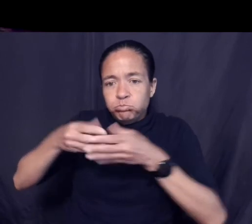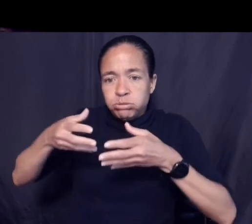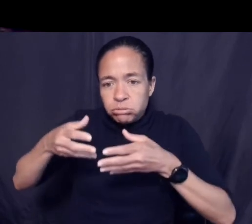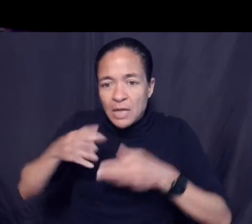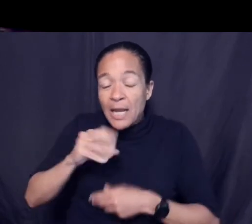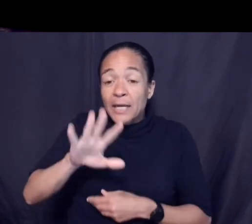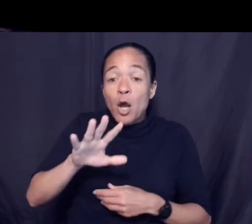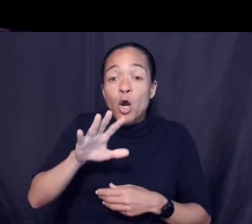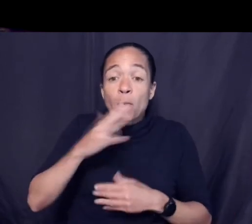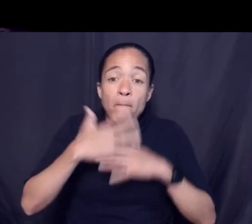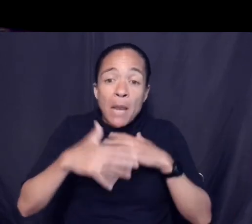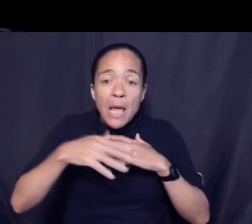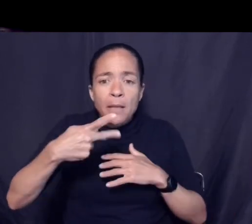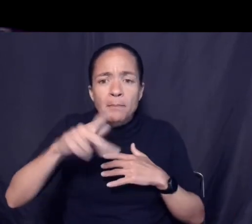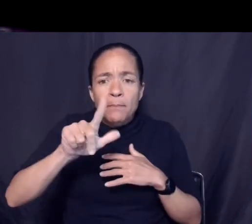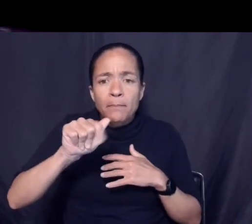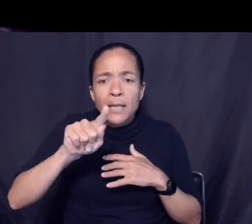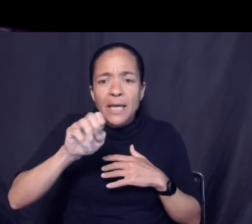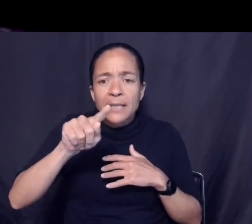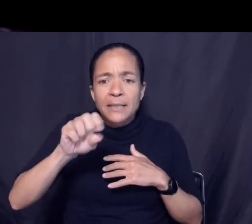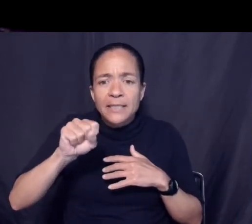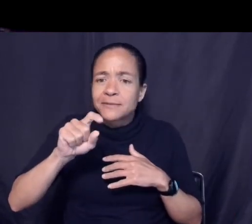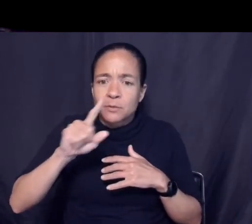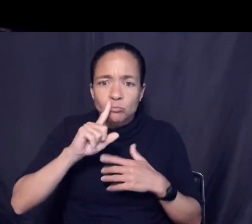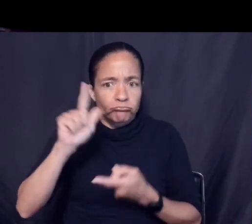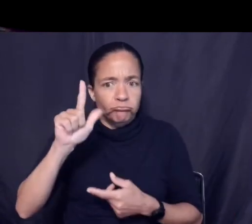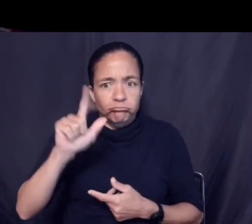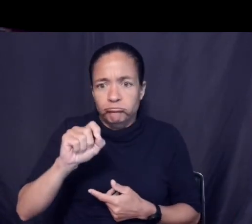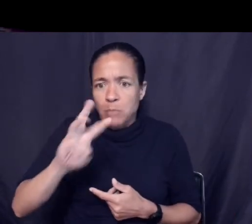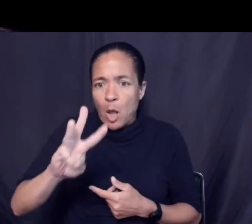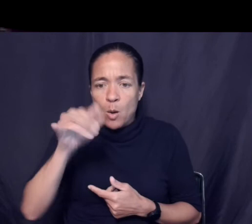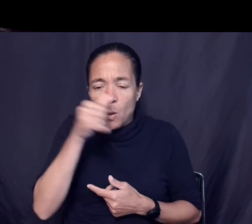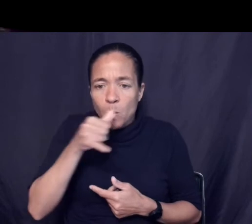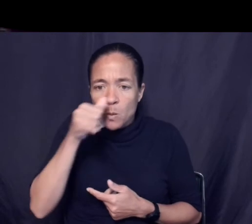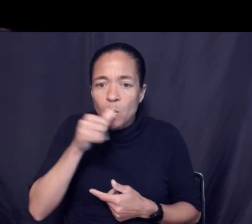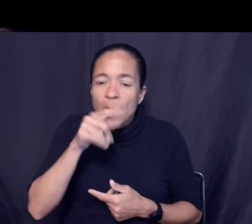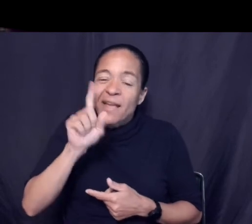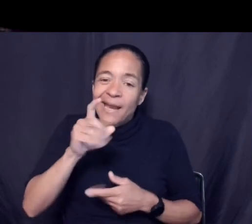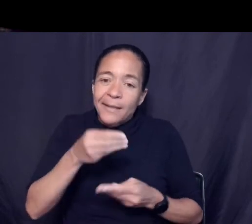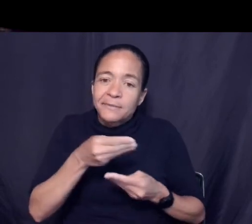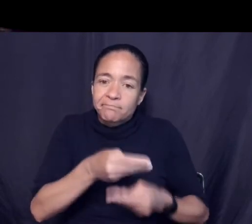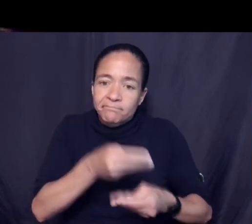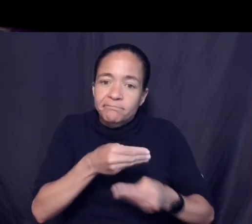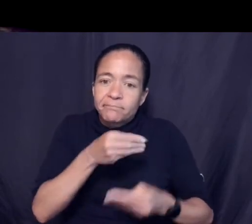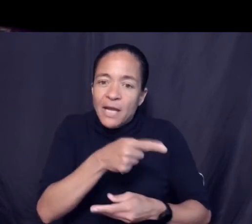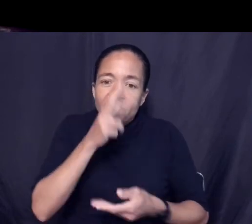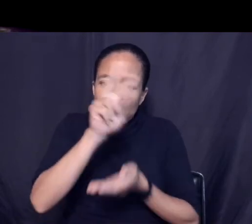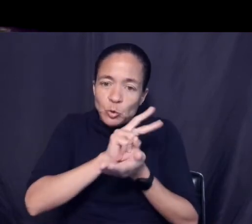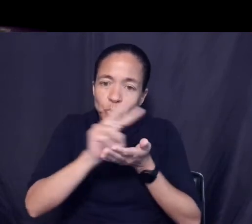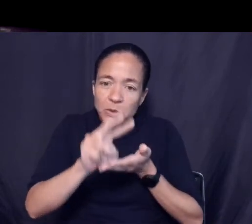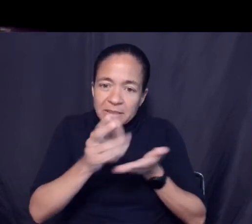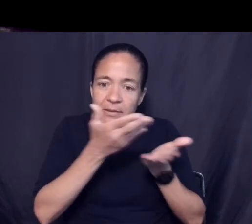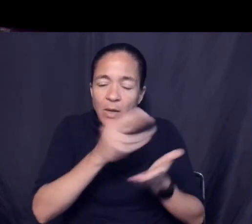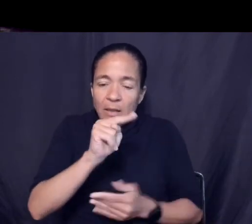had very, very low blood platelets. She had to have blood platelet transfusions for the 2 weeks that we were in the